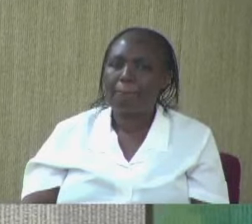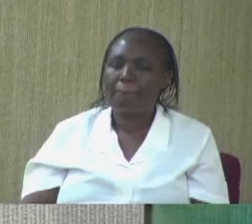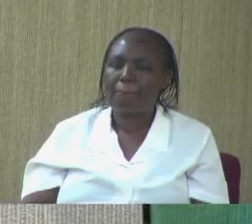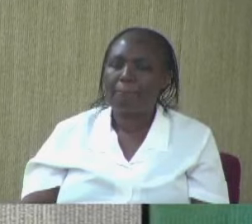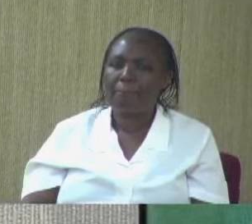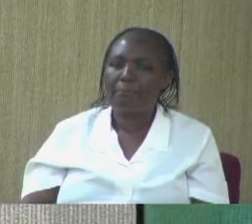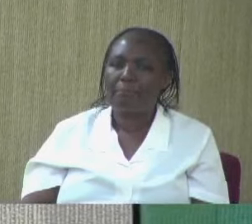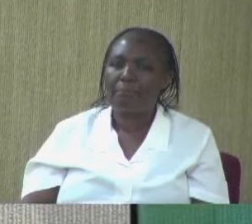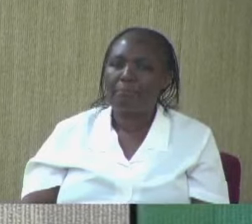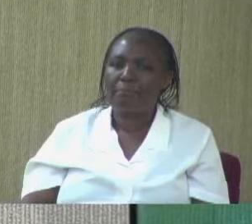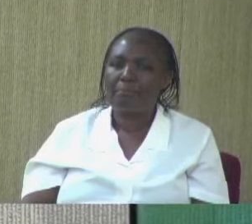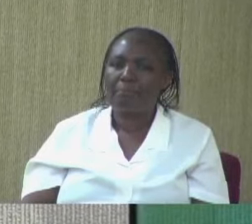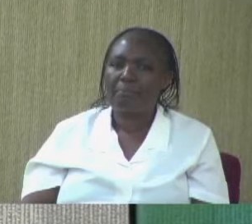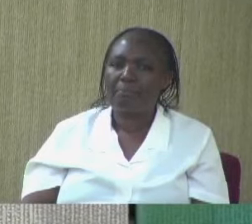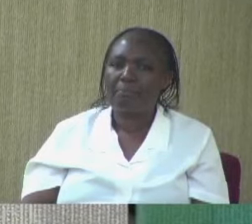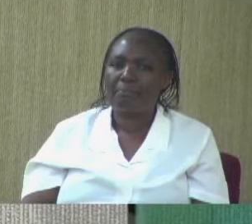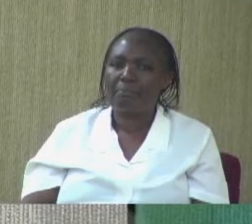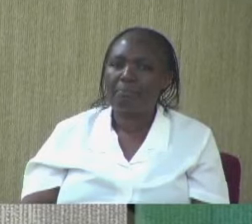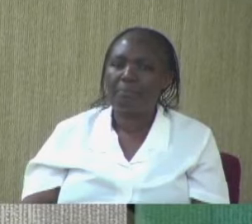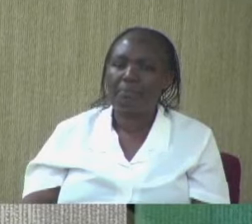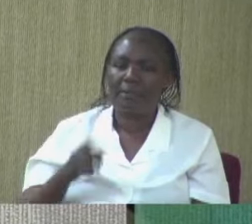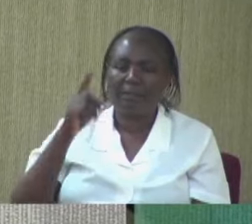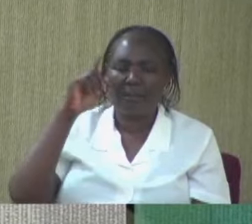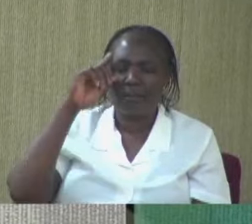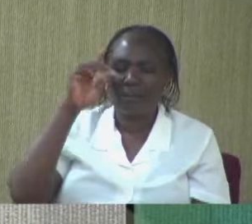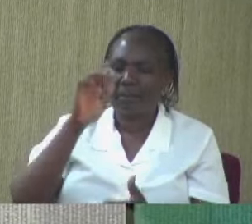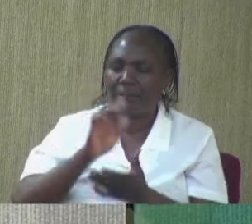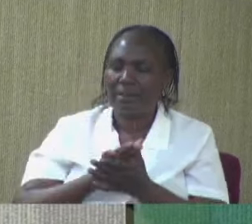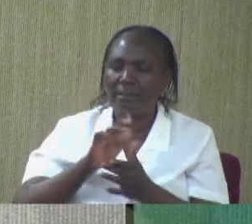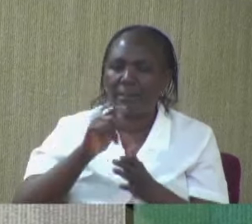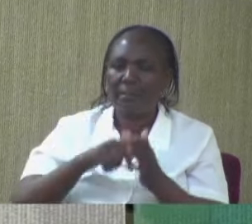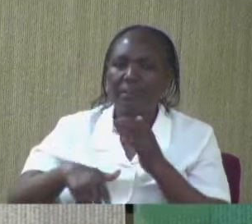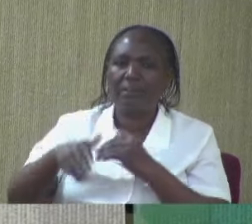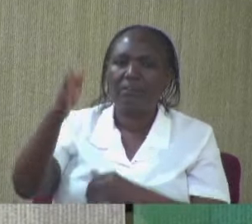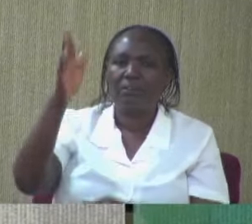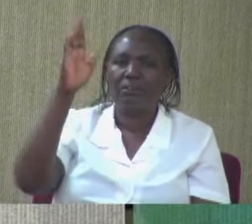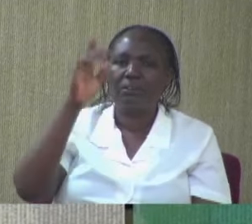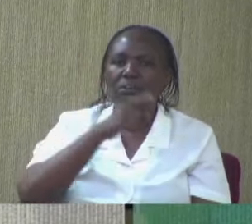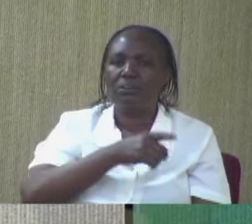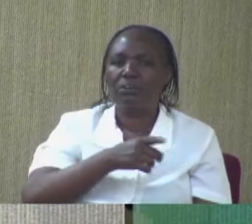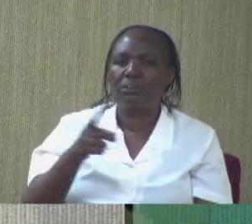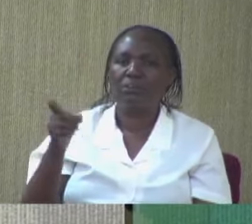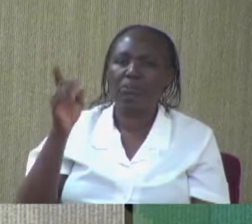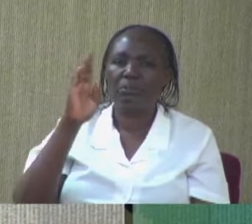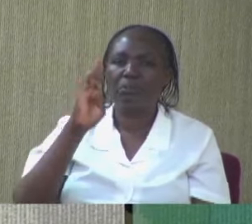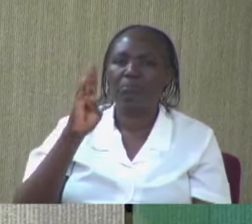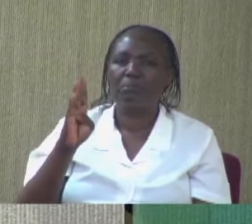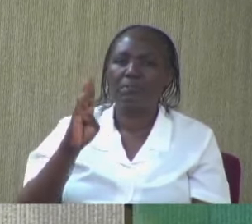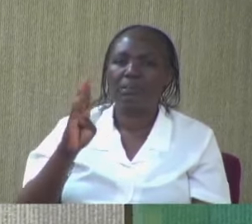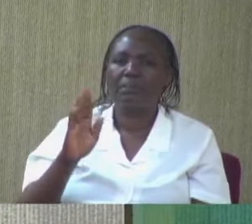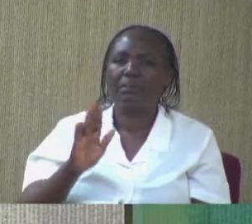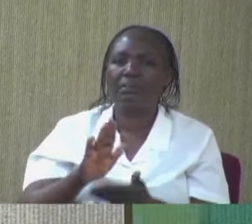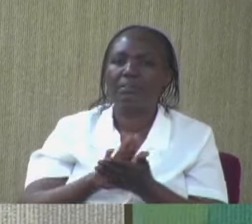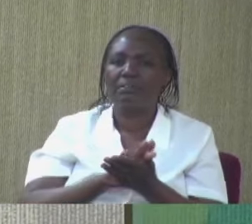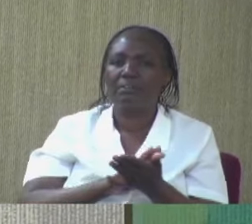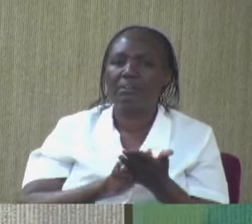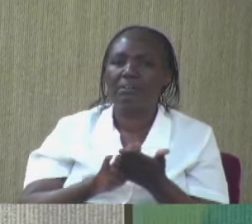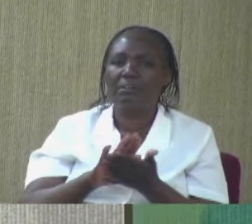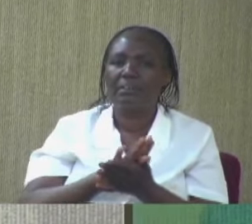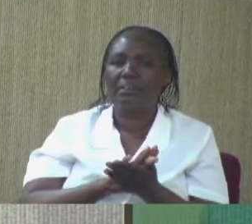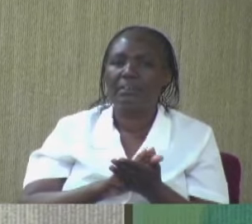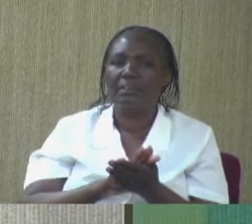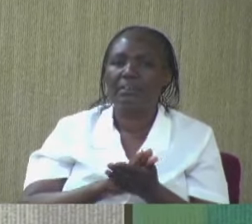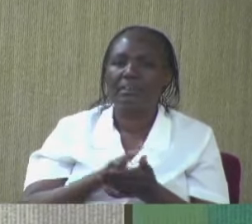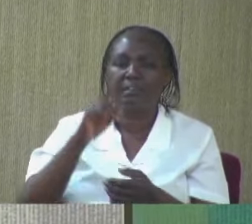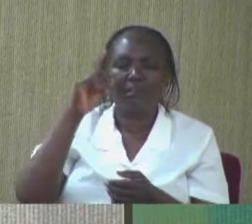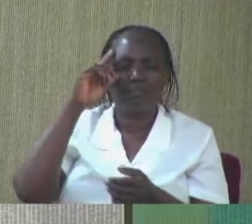text. Believe in God that you may be established. Believe